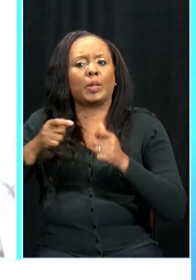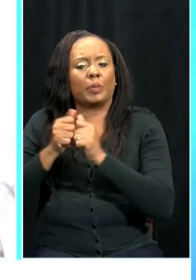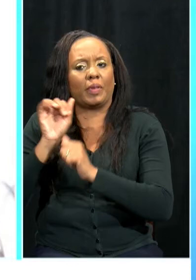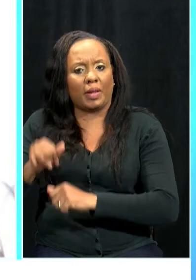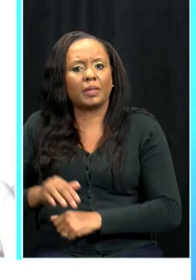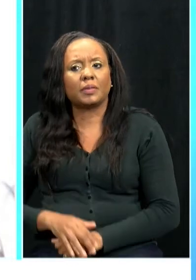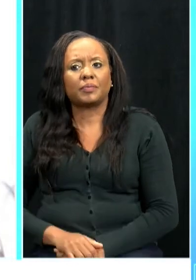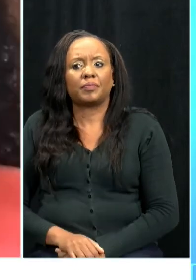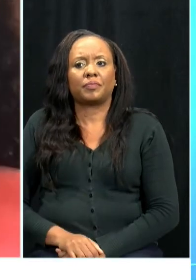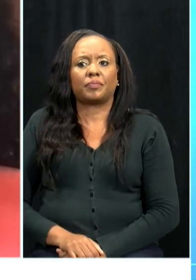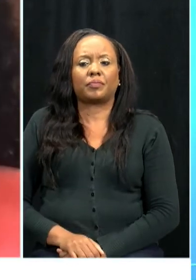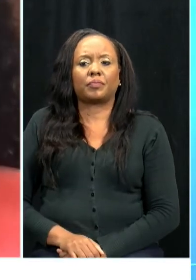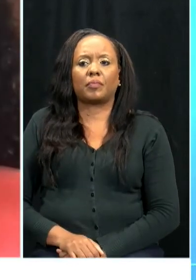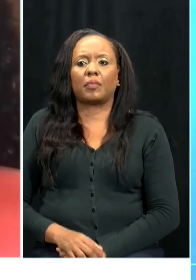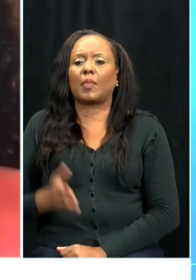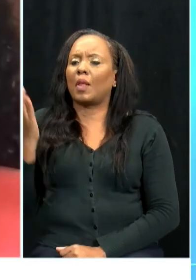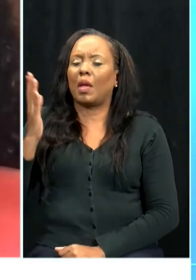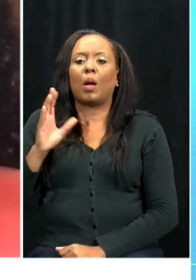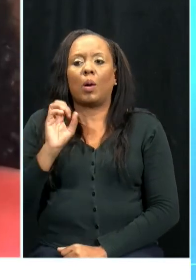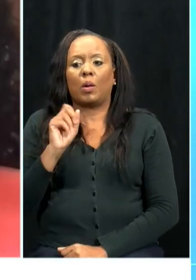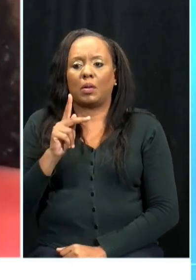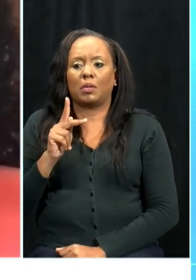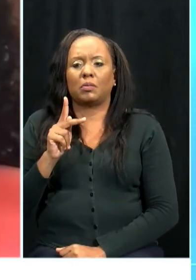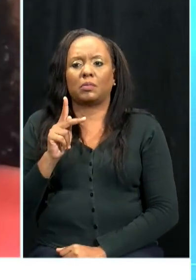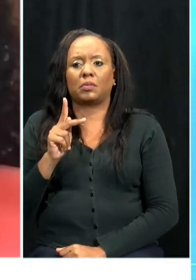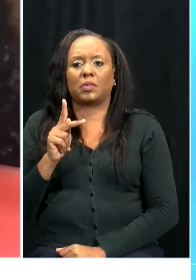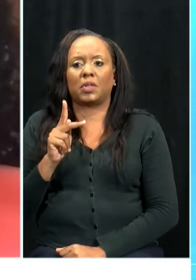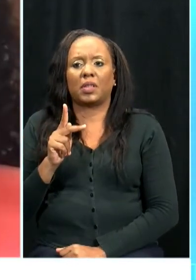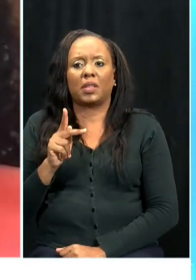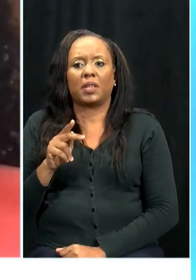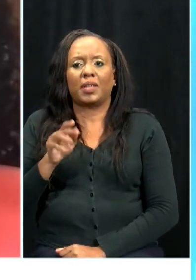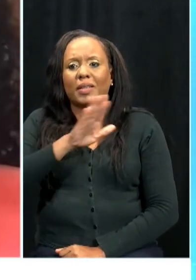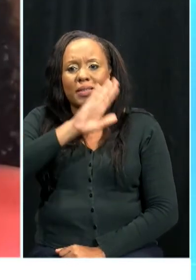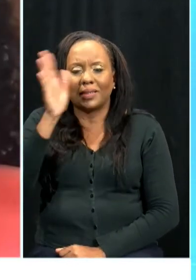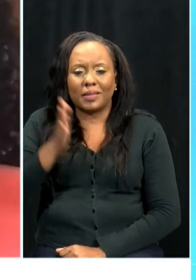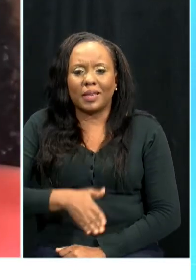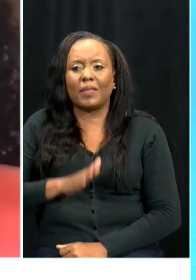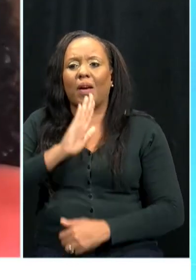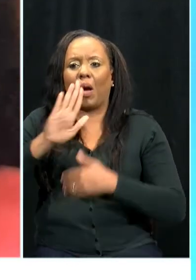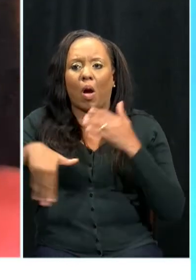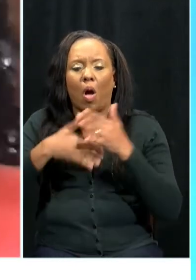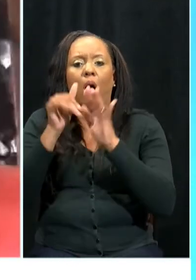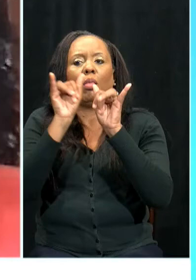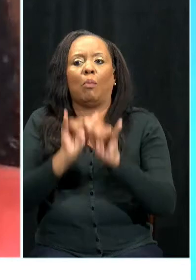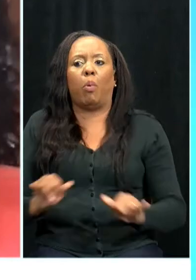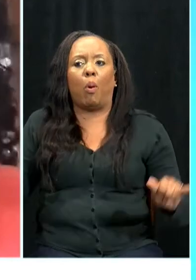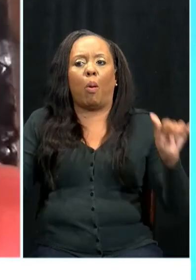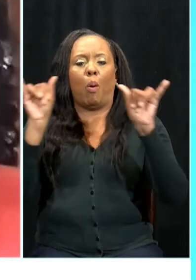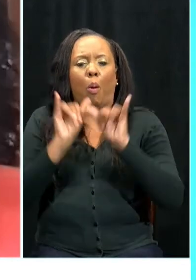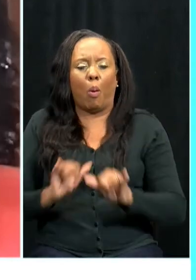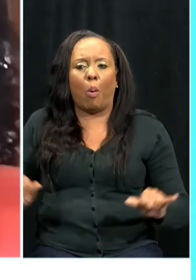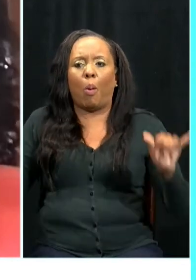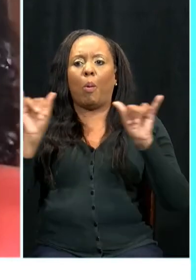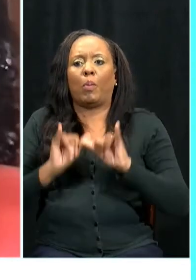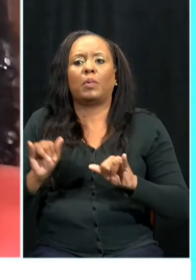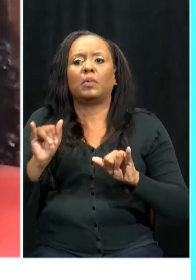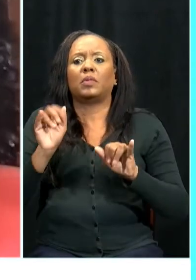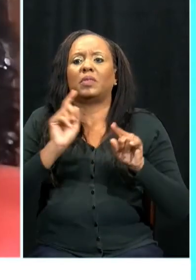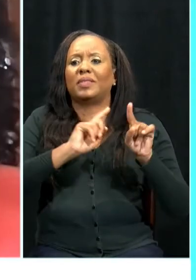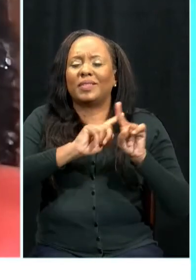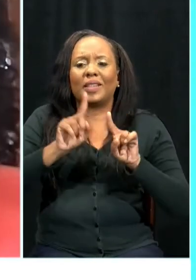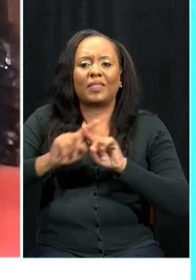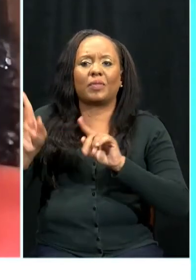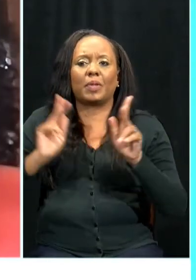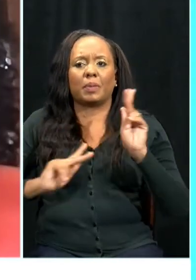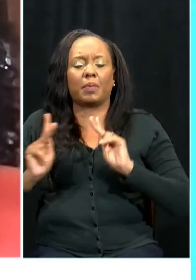talking about So yeah, is in a constituency, it's never all one social class. A constituency is made up no, of different social classes. So when you go